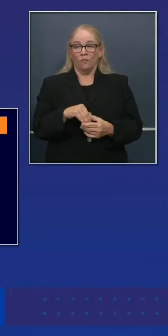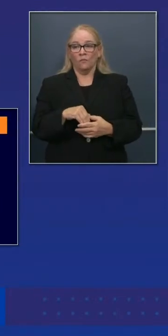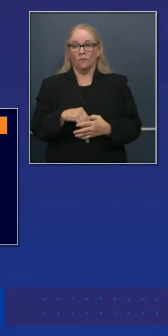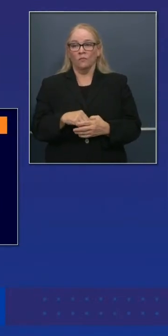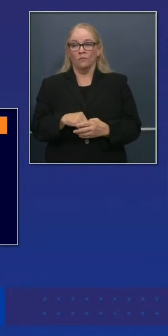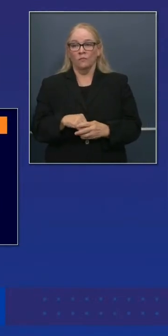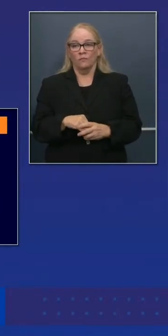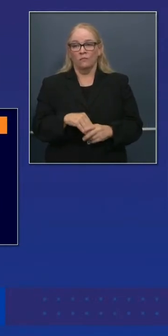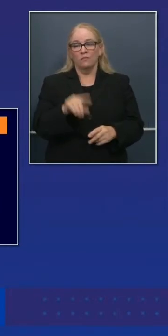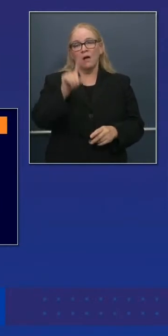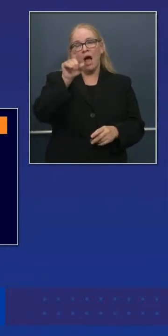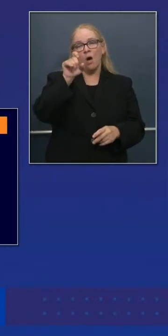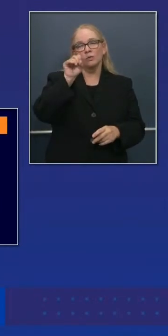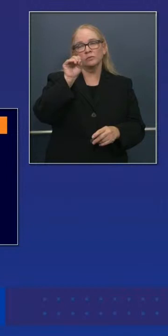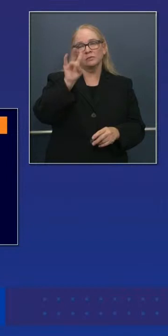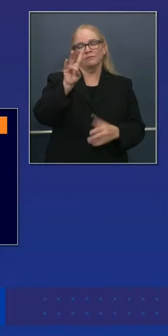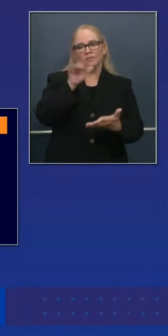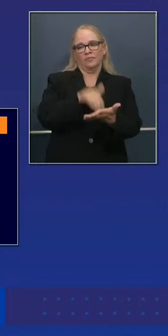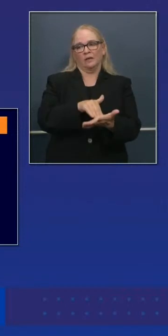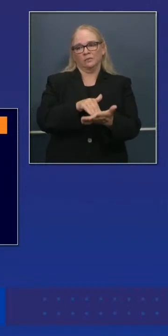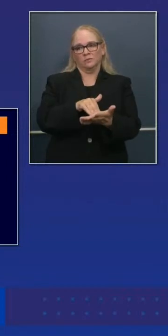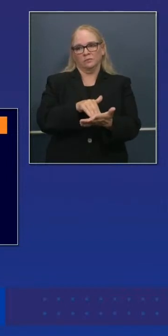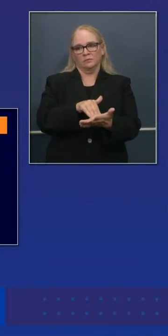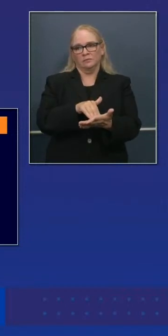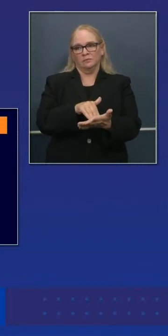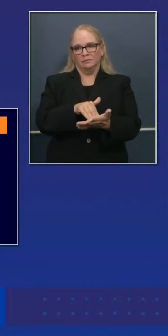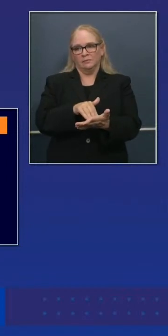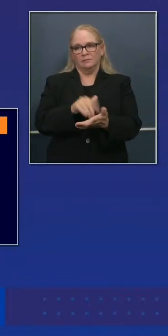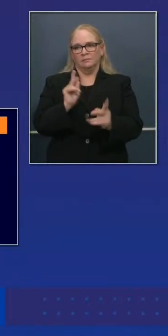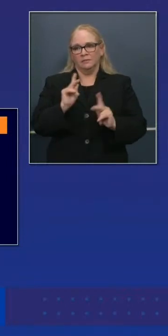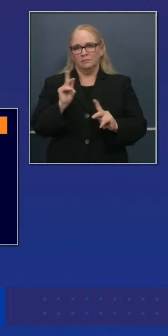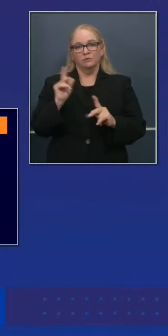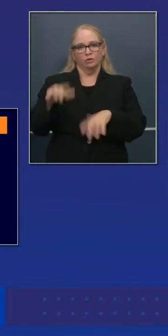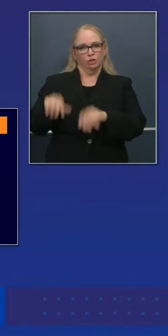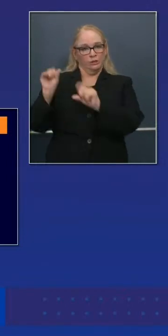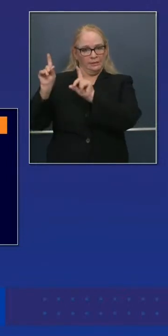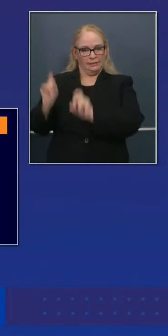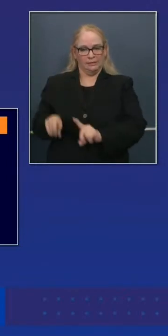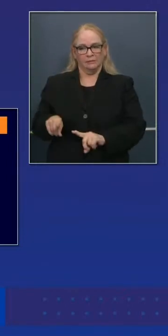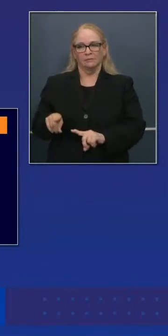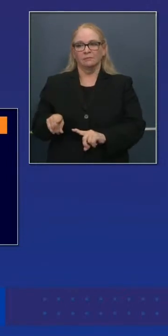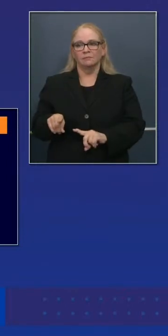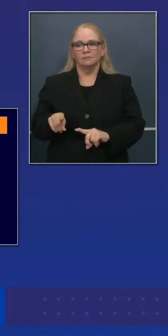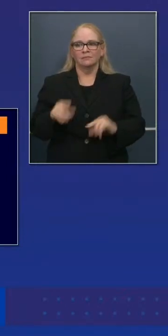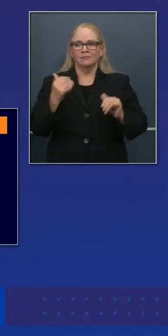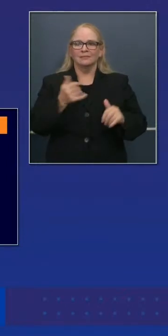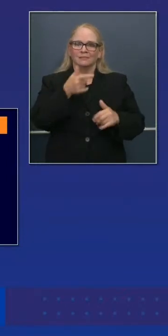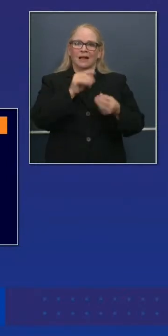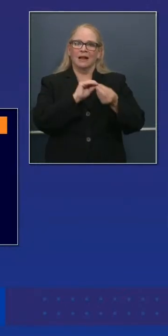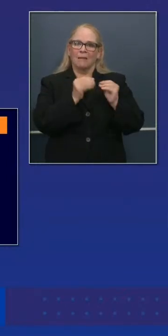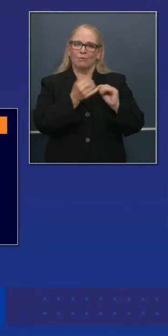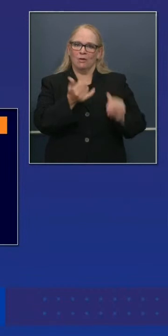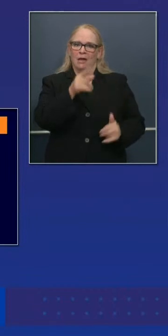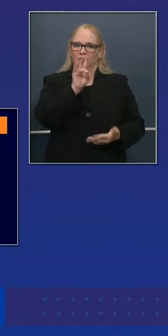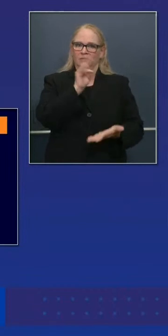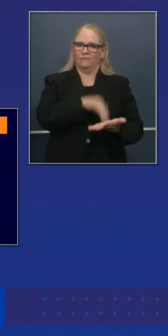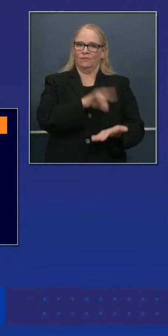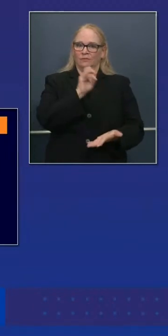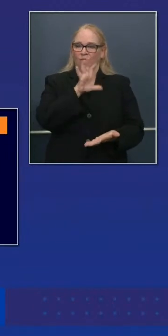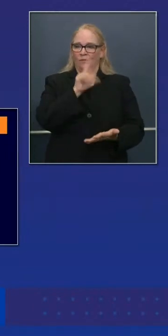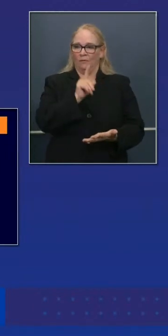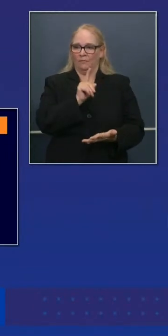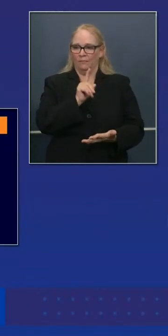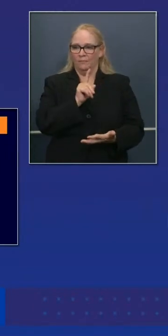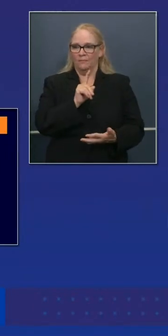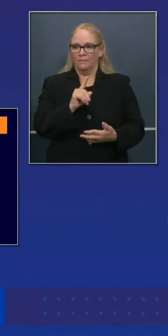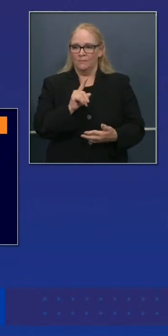we were able to collect in distributing those numbers that you see up there, 172,000